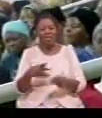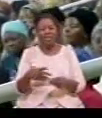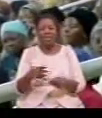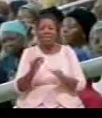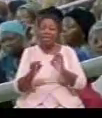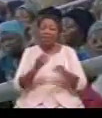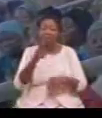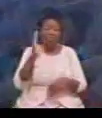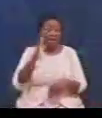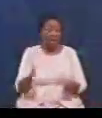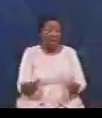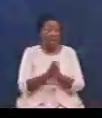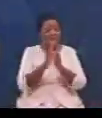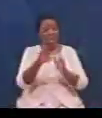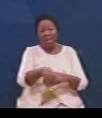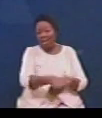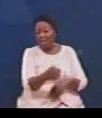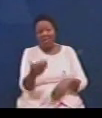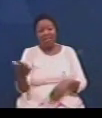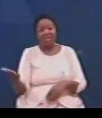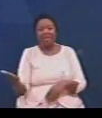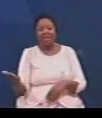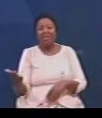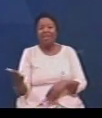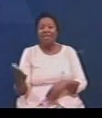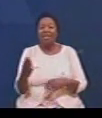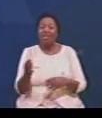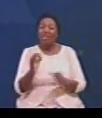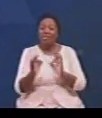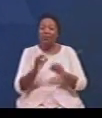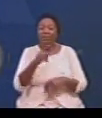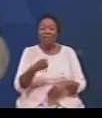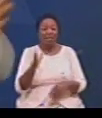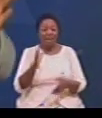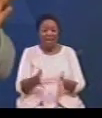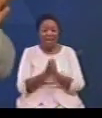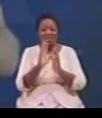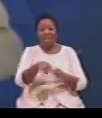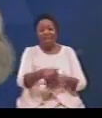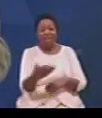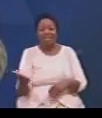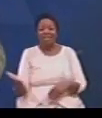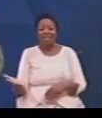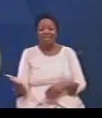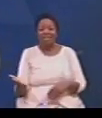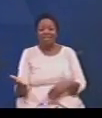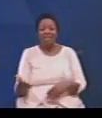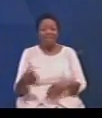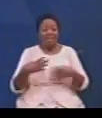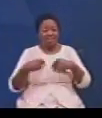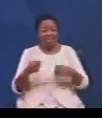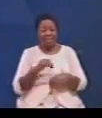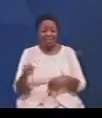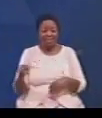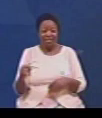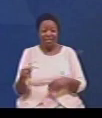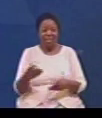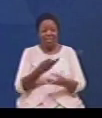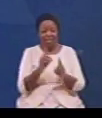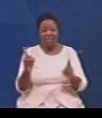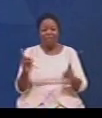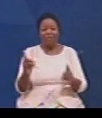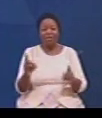shall ask anything, if ye shall ask anything, healing,